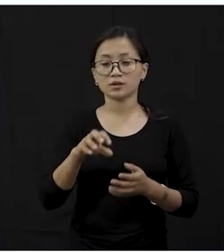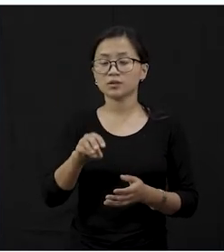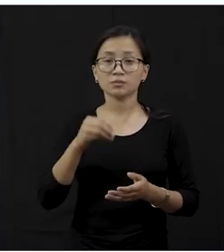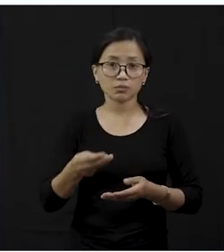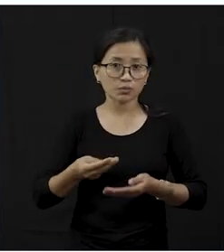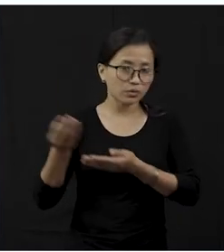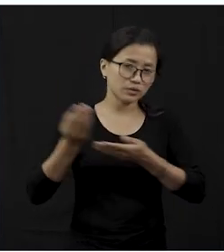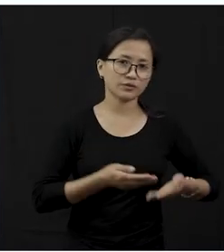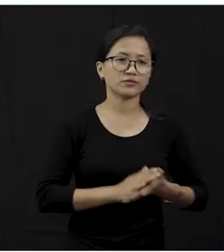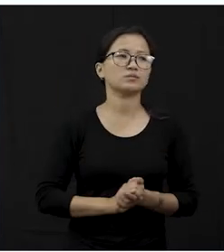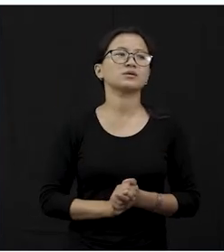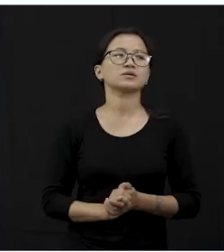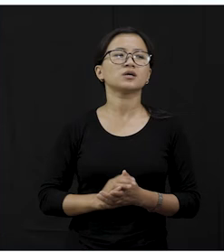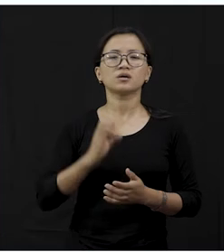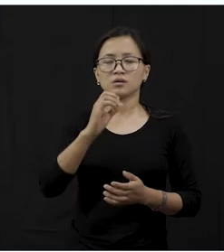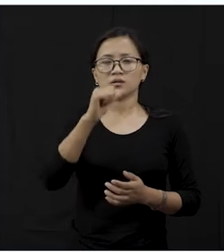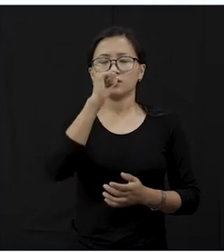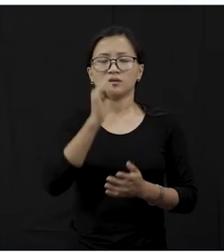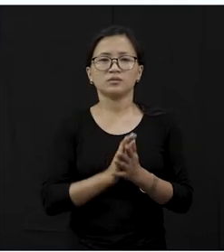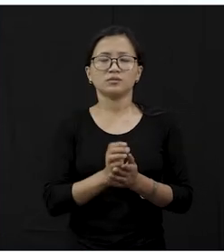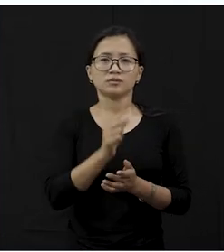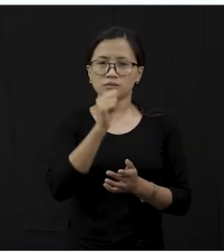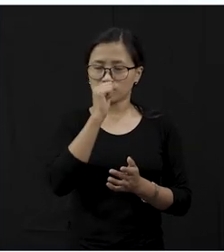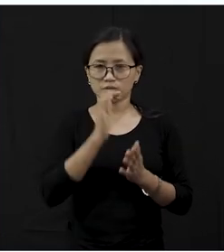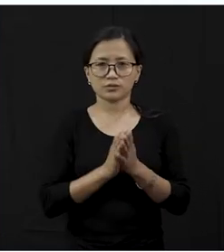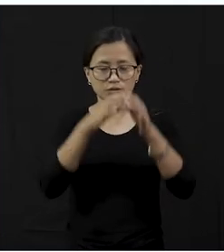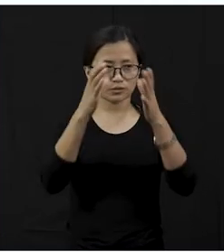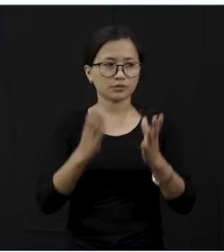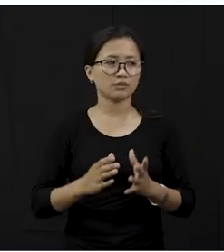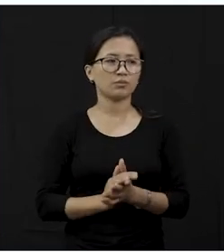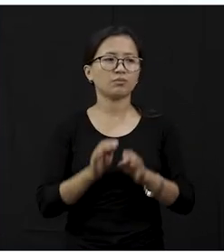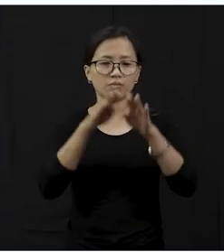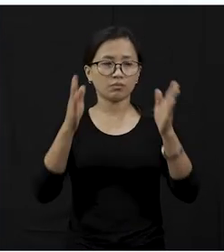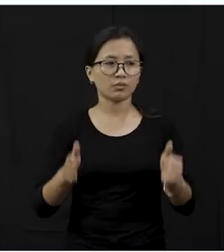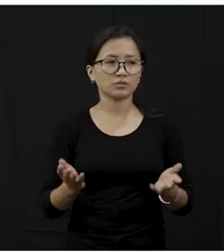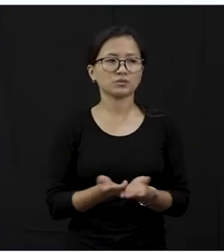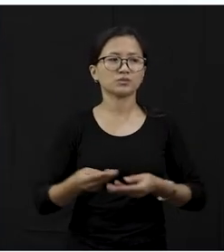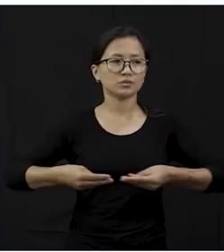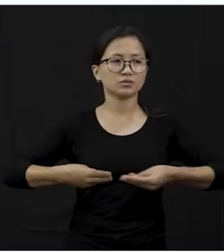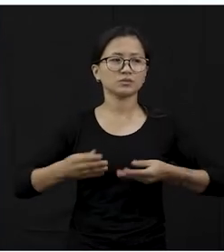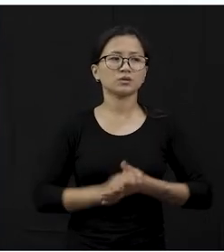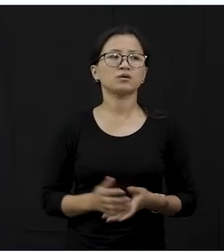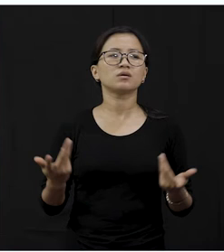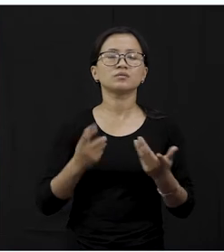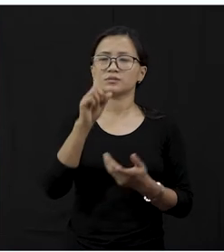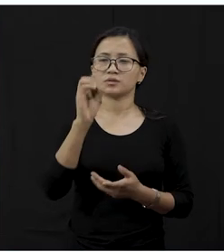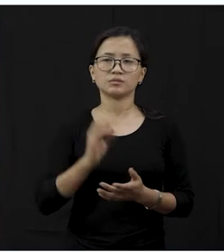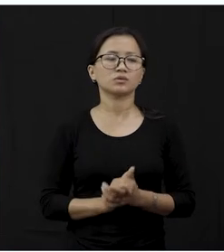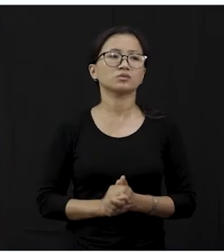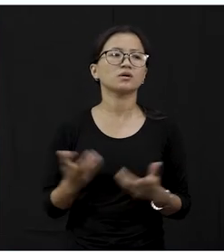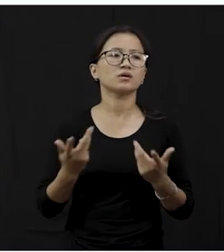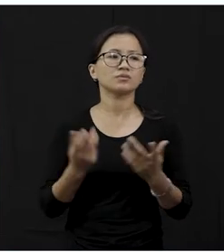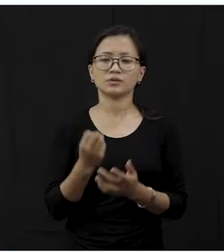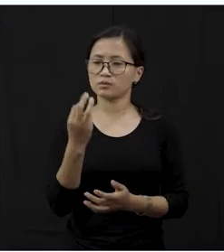drink bottles in boxes. Now in each box, he has 10 bottles. Can you find out how many